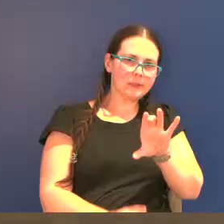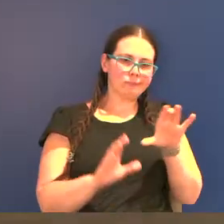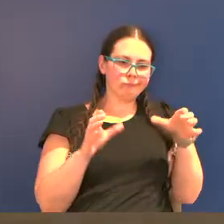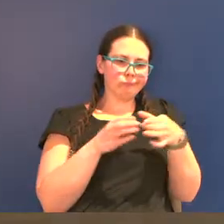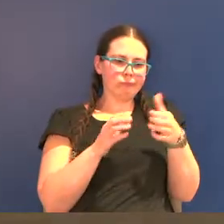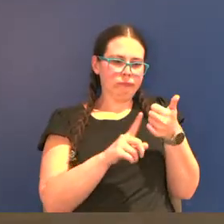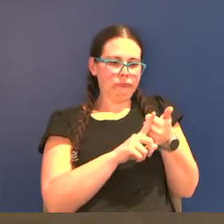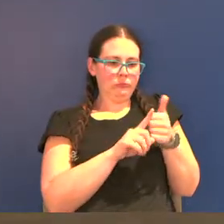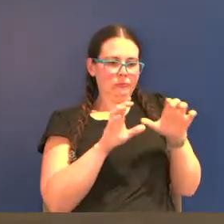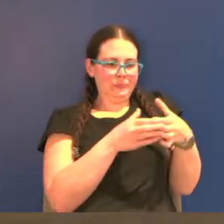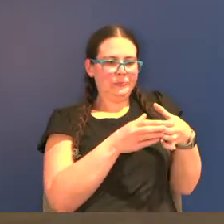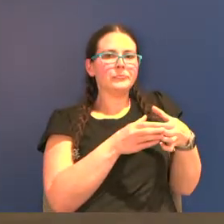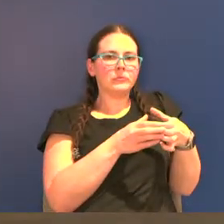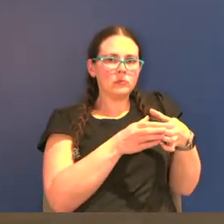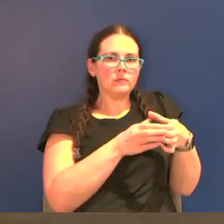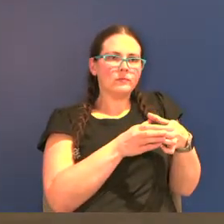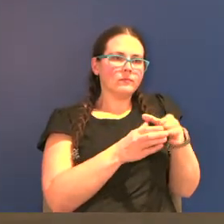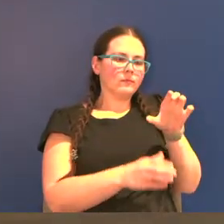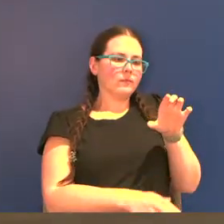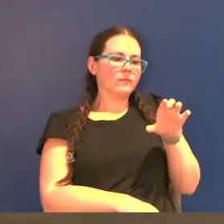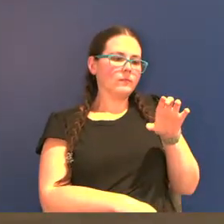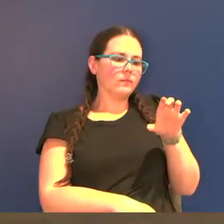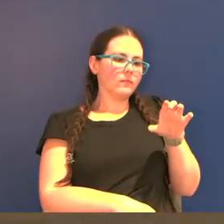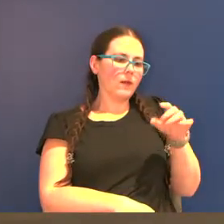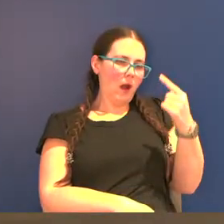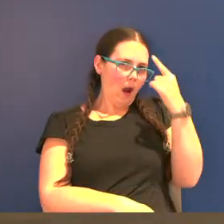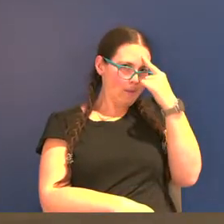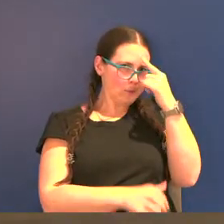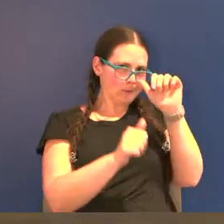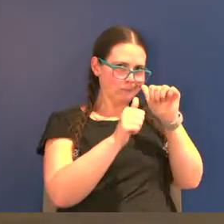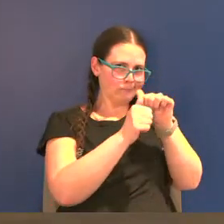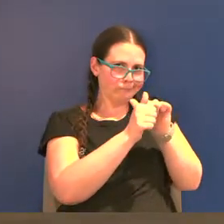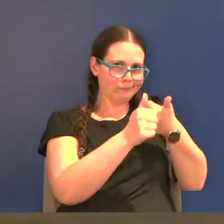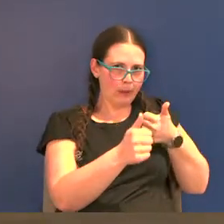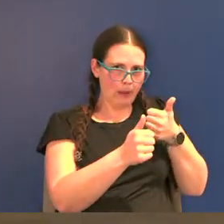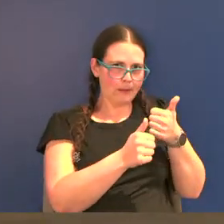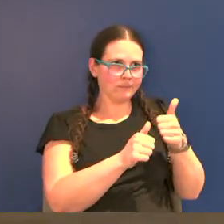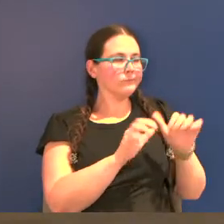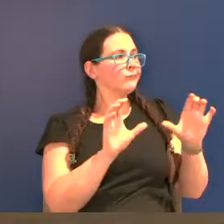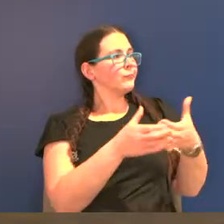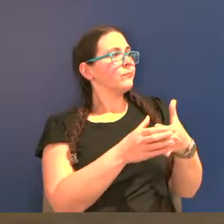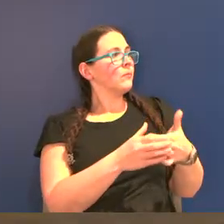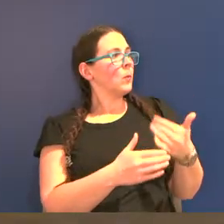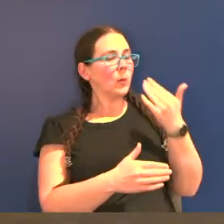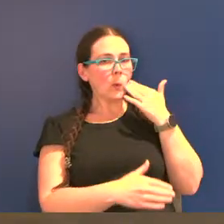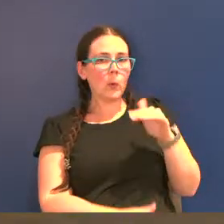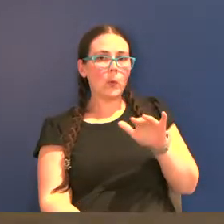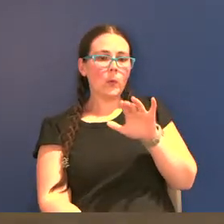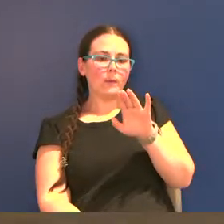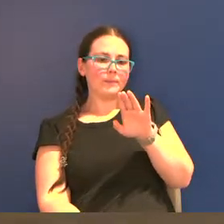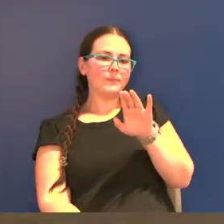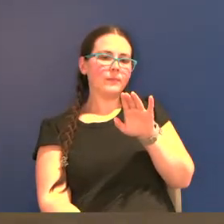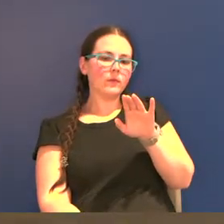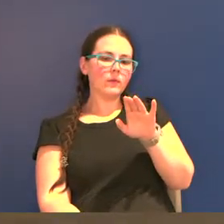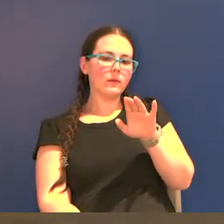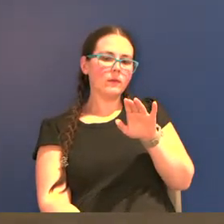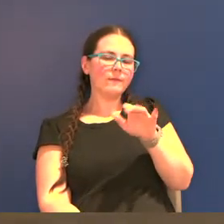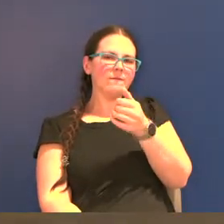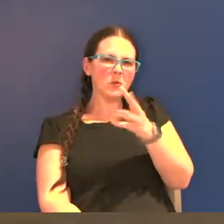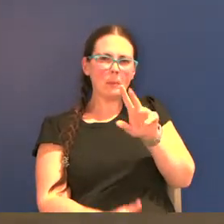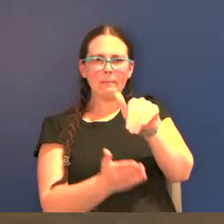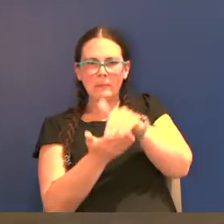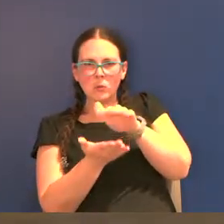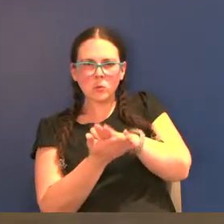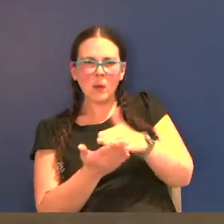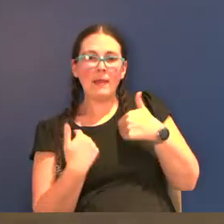classroom, which is very common in a lot of our schools. But like a Northwest Middle School and a Bearden Middle School, they have an autism-specific program. So they have